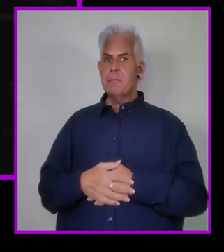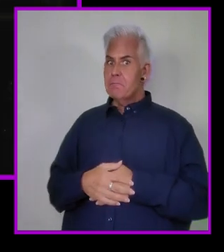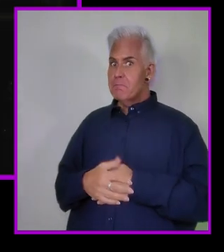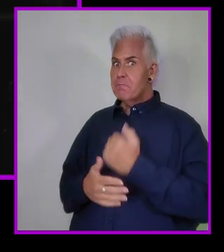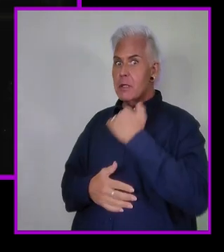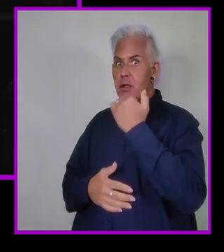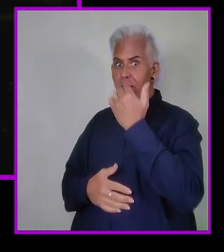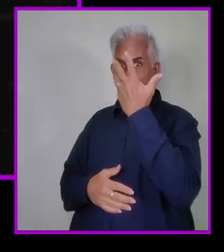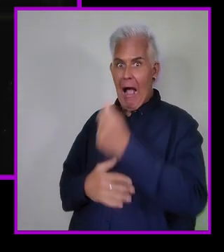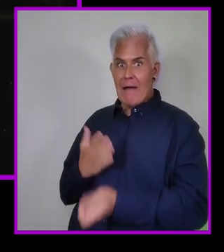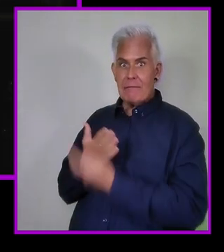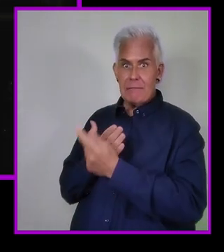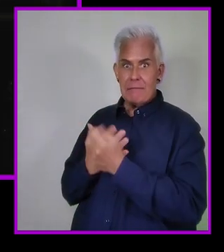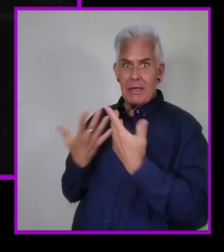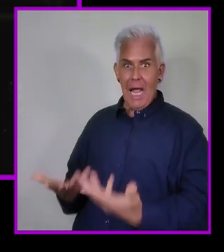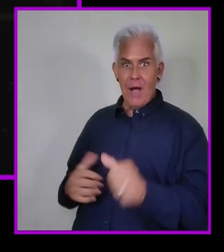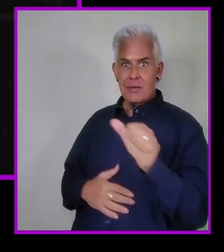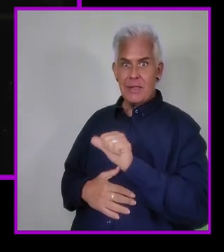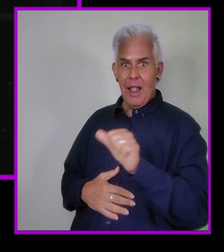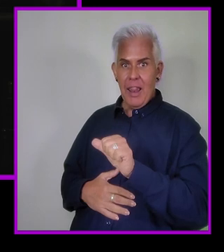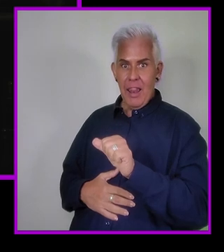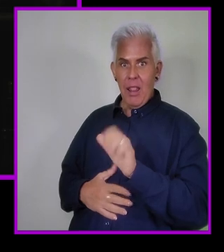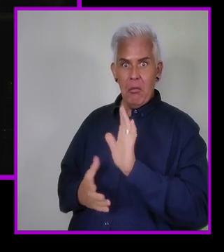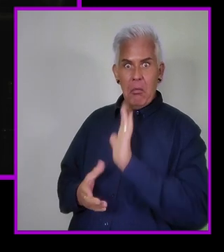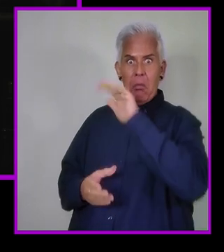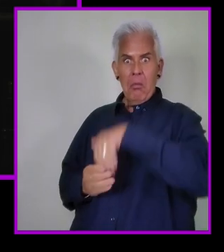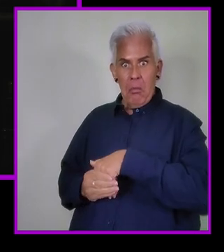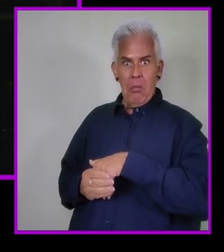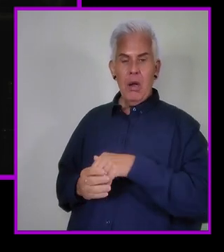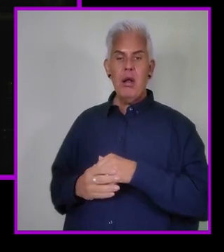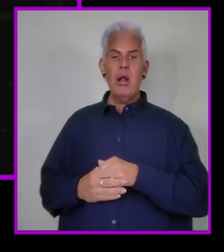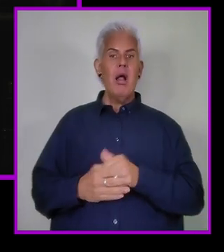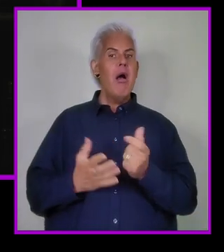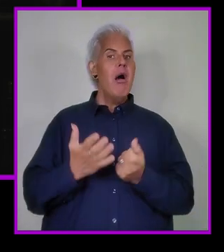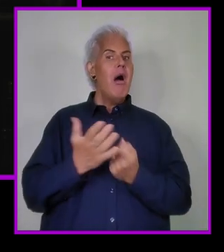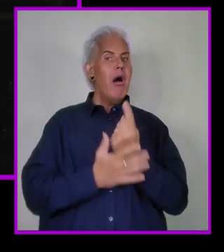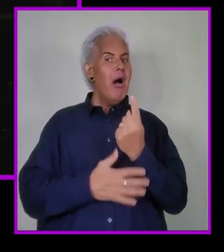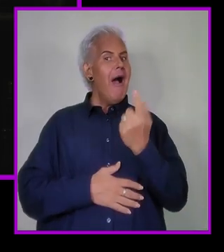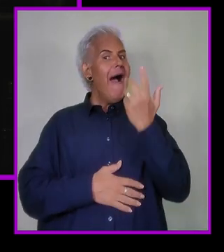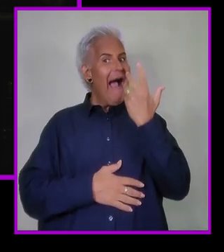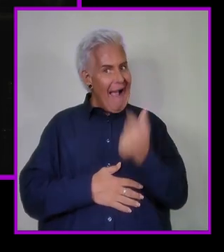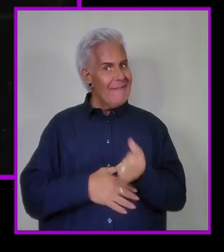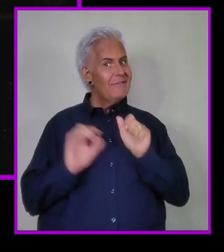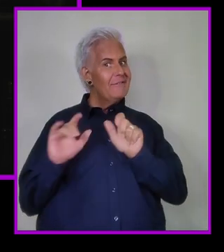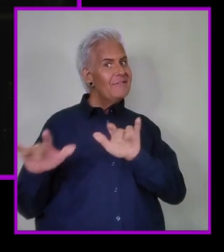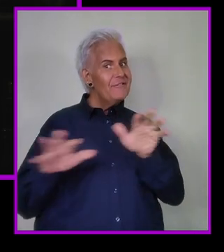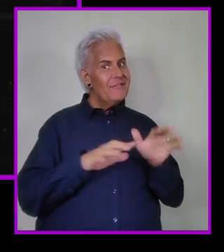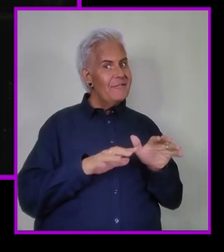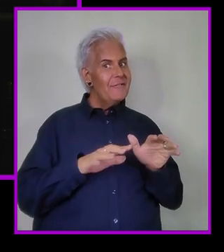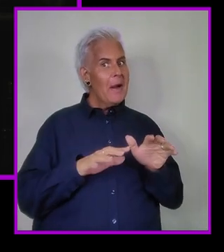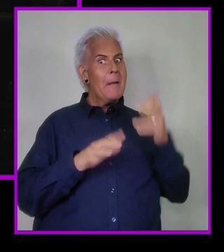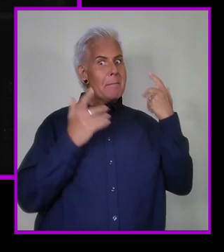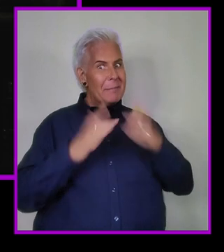enough of those kinds of opportunities now for people who are entering the industry? I think those opportunities do exist now. I'm not sure